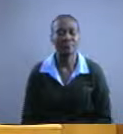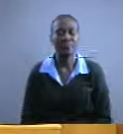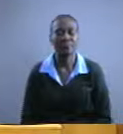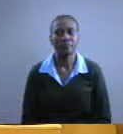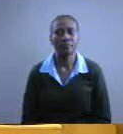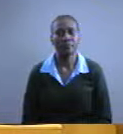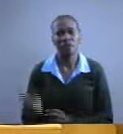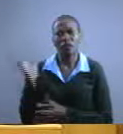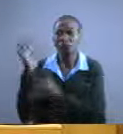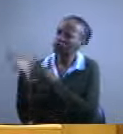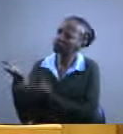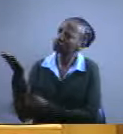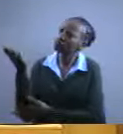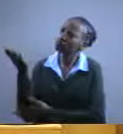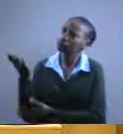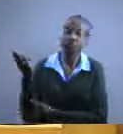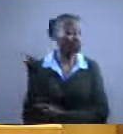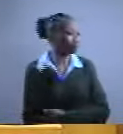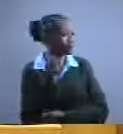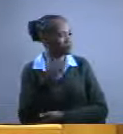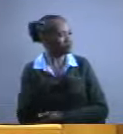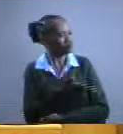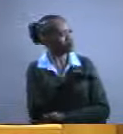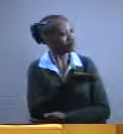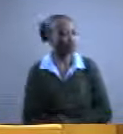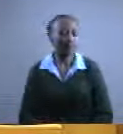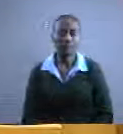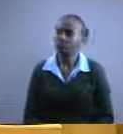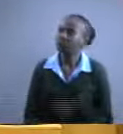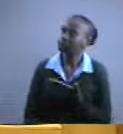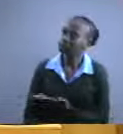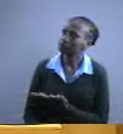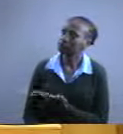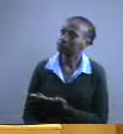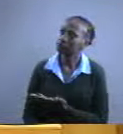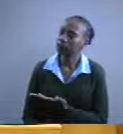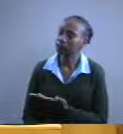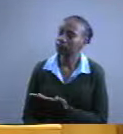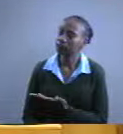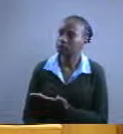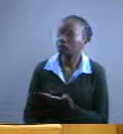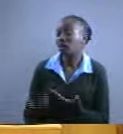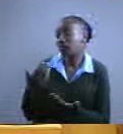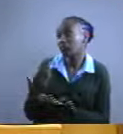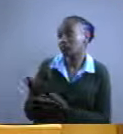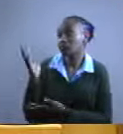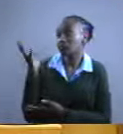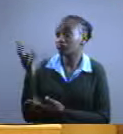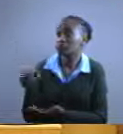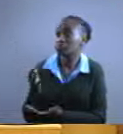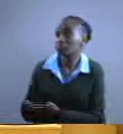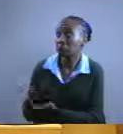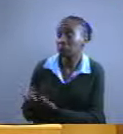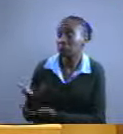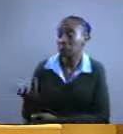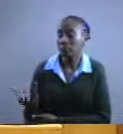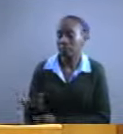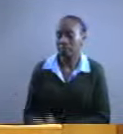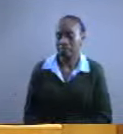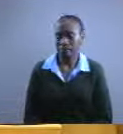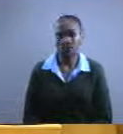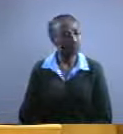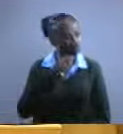Honorable Speaker, Yes, sir. You have the floor. may we make a declaration, please? You may indeed.